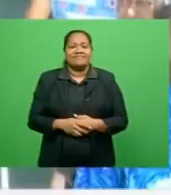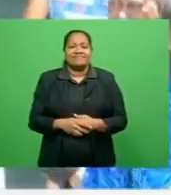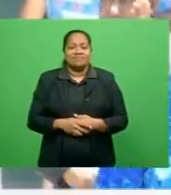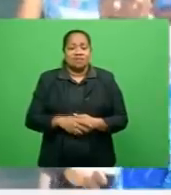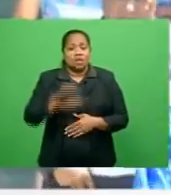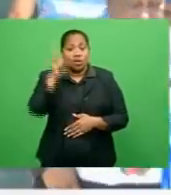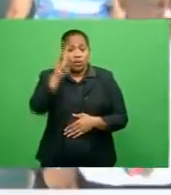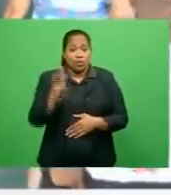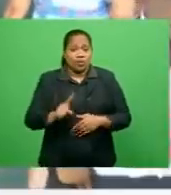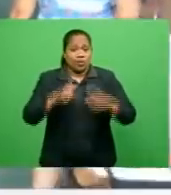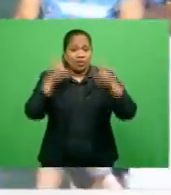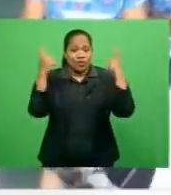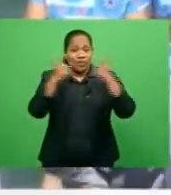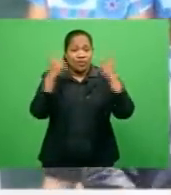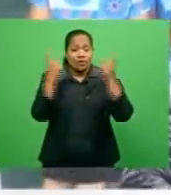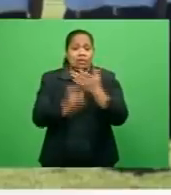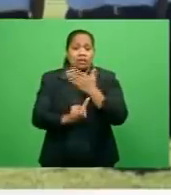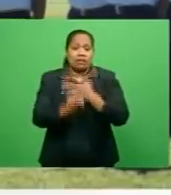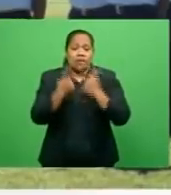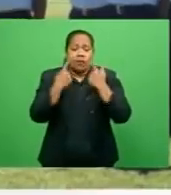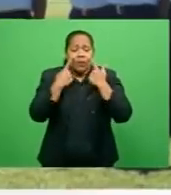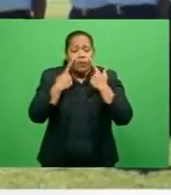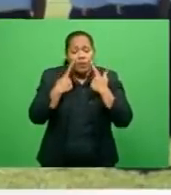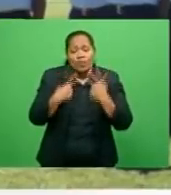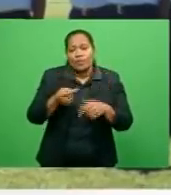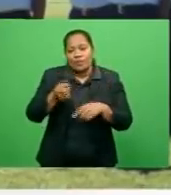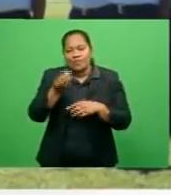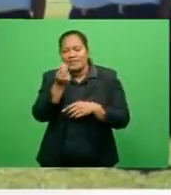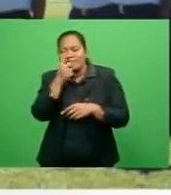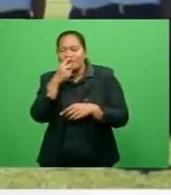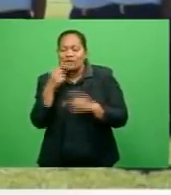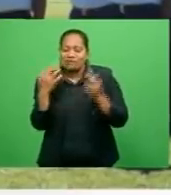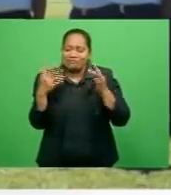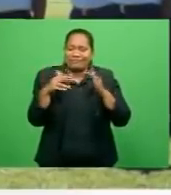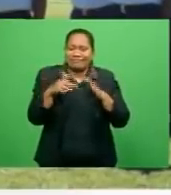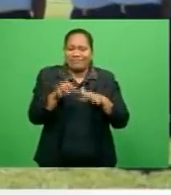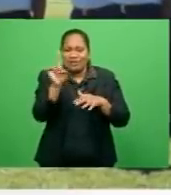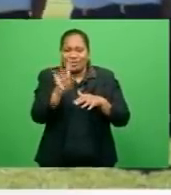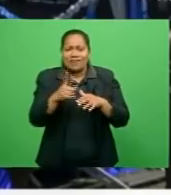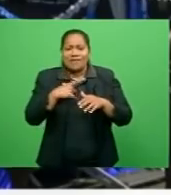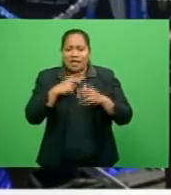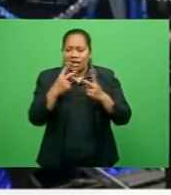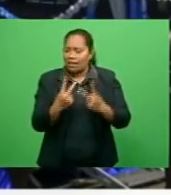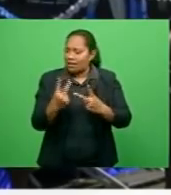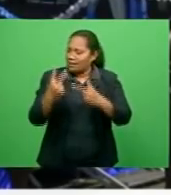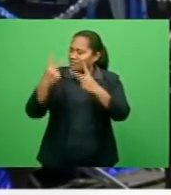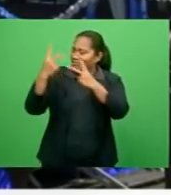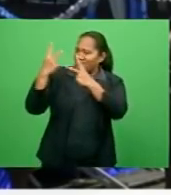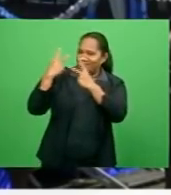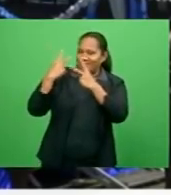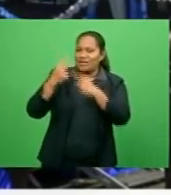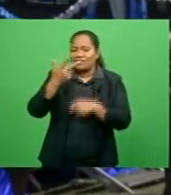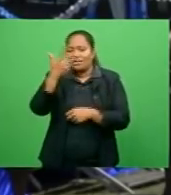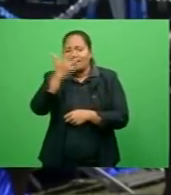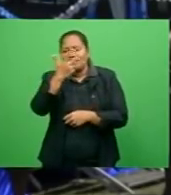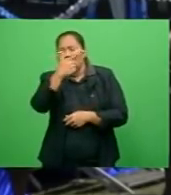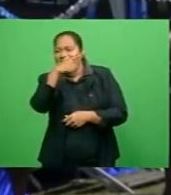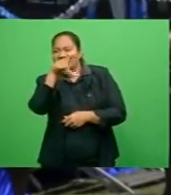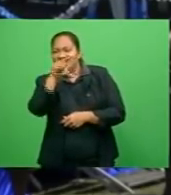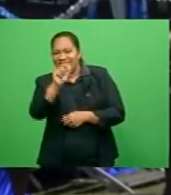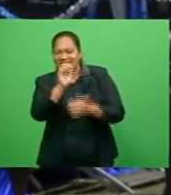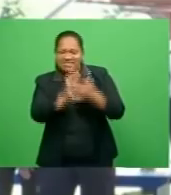Today's celebrations brought tears to a few gathered today as they reflected back to the 1970 events in